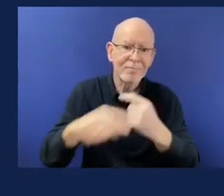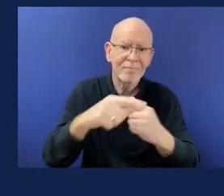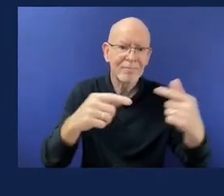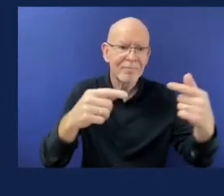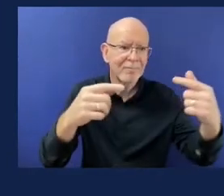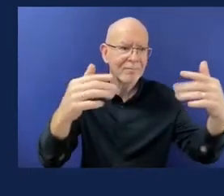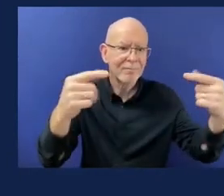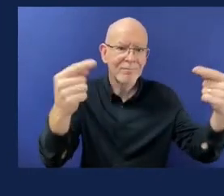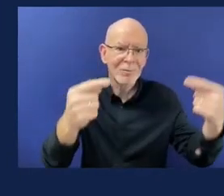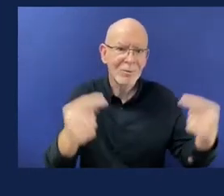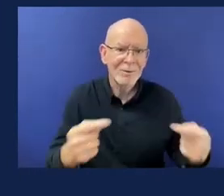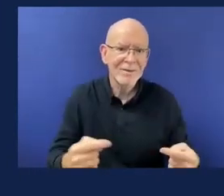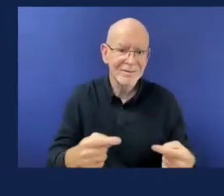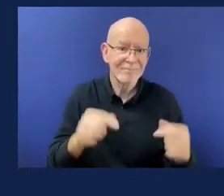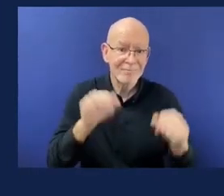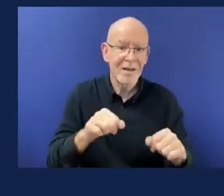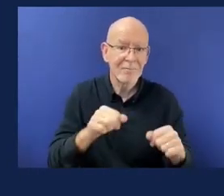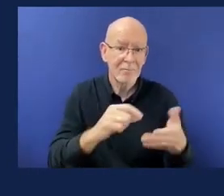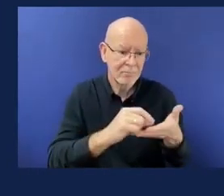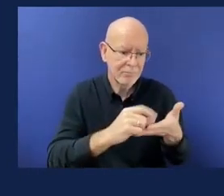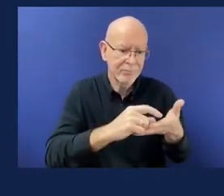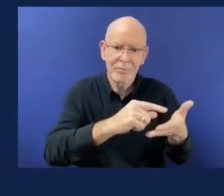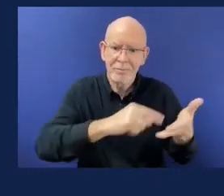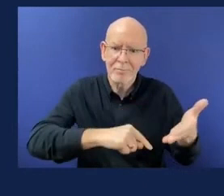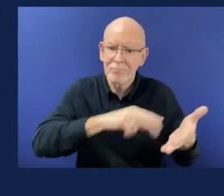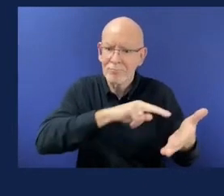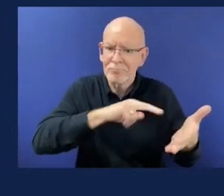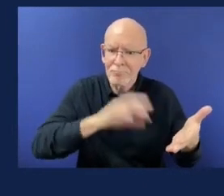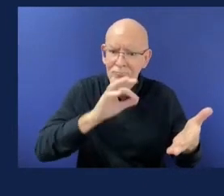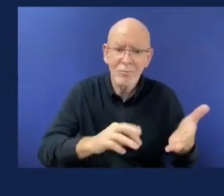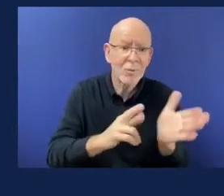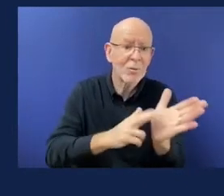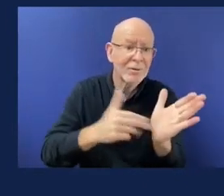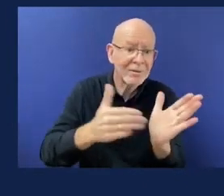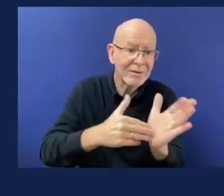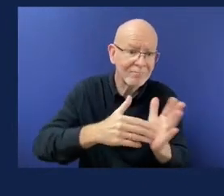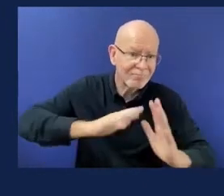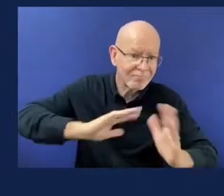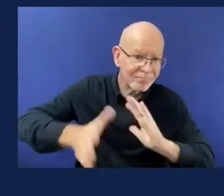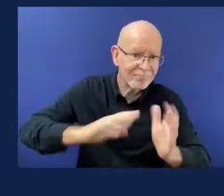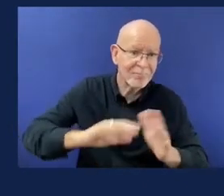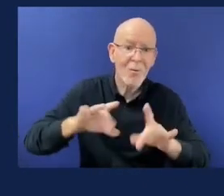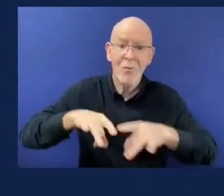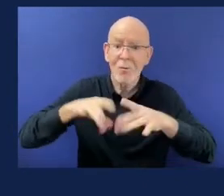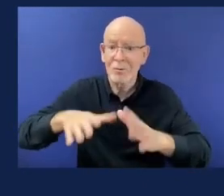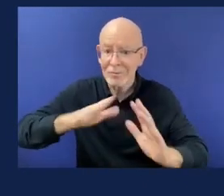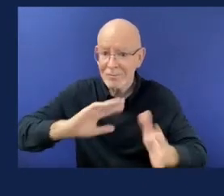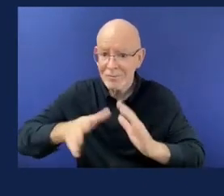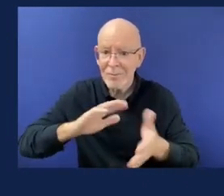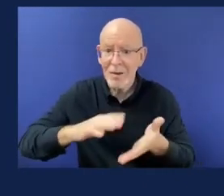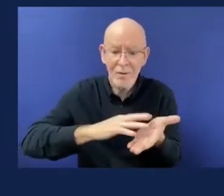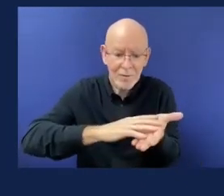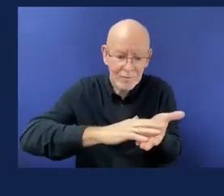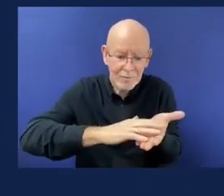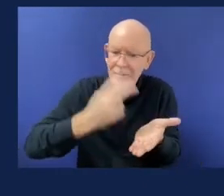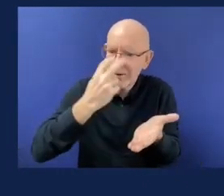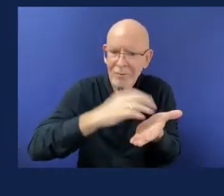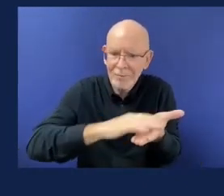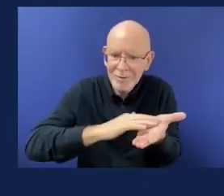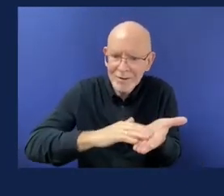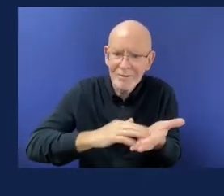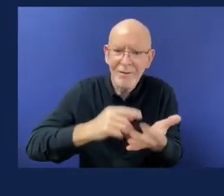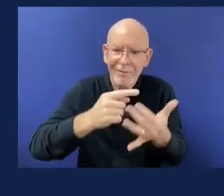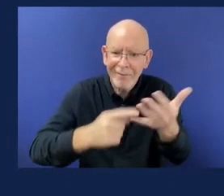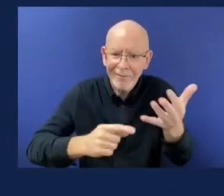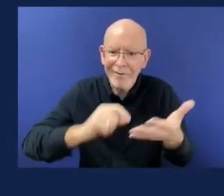including opportunities for disabled volunteers. They should include para-football games as part of the